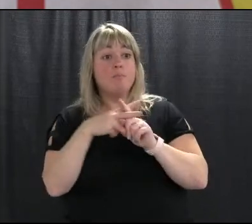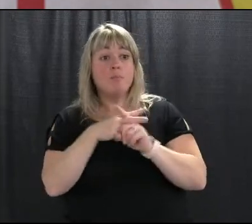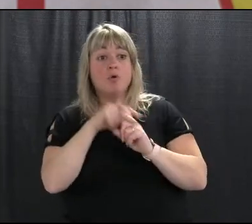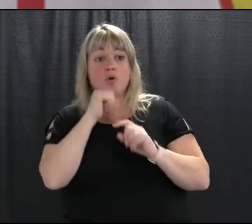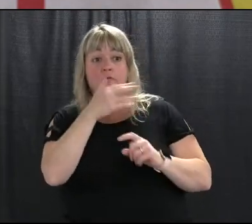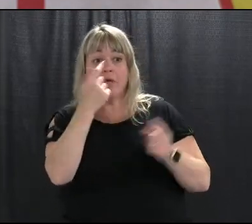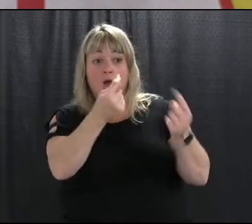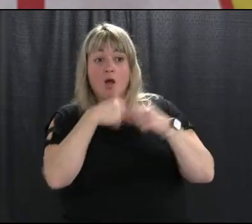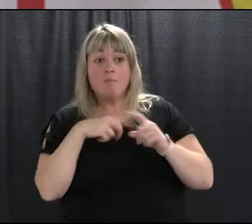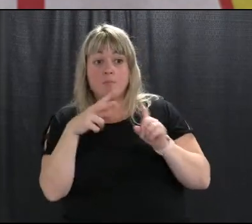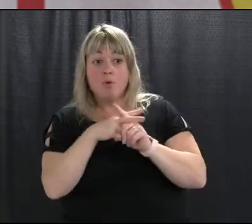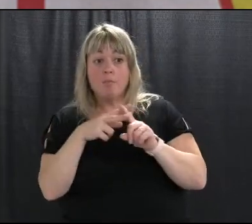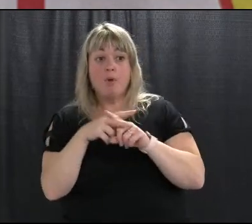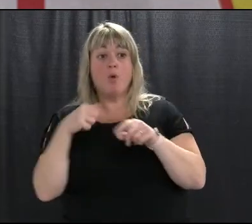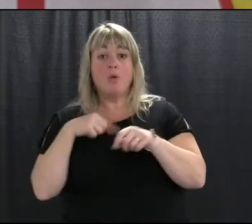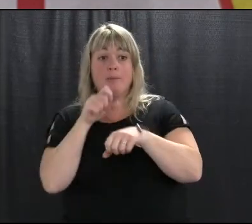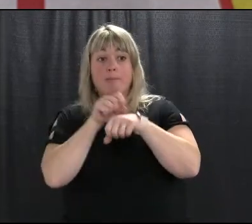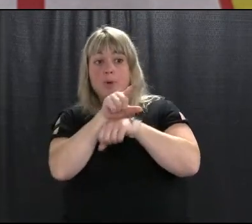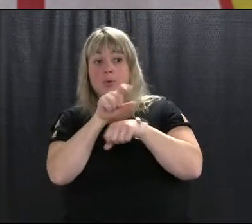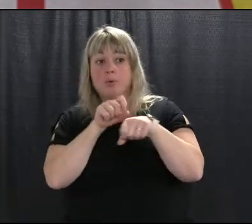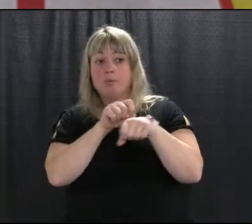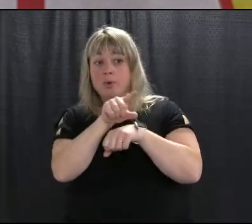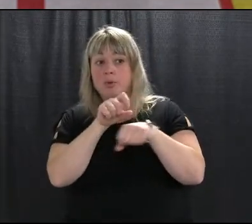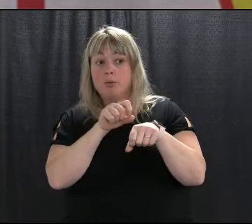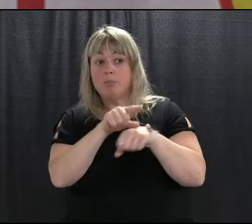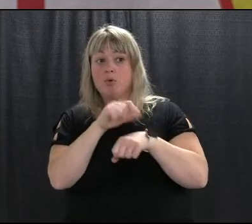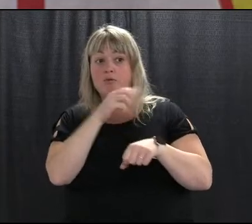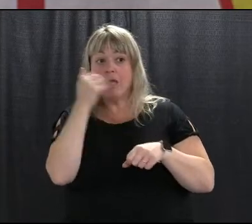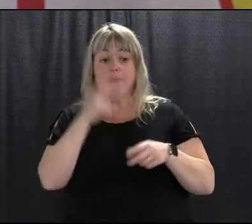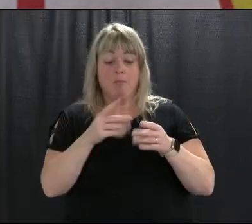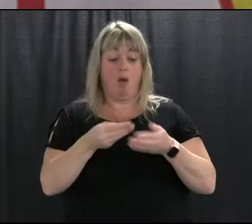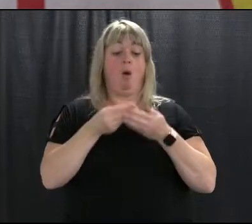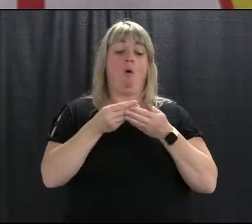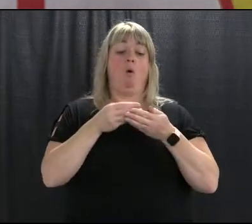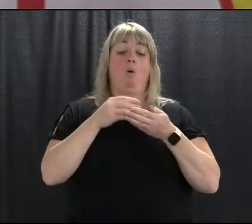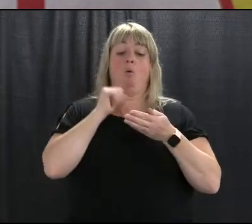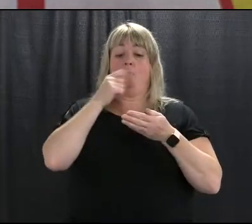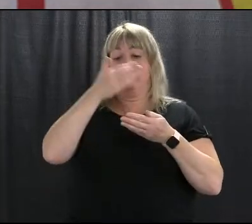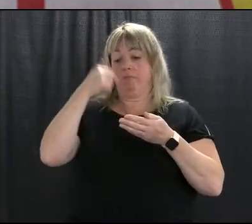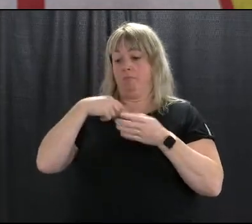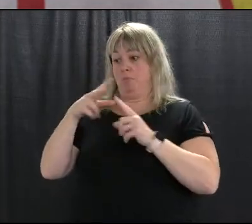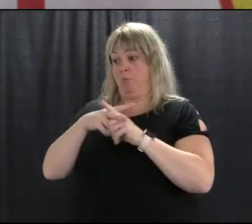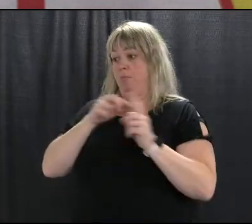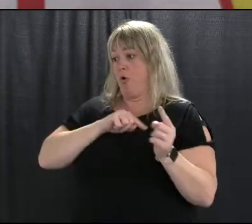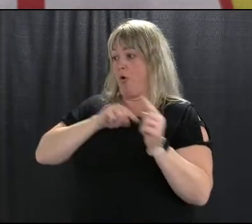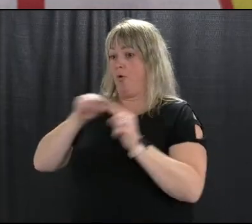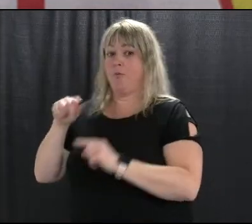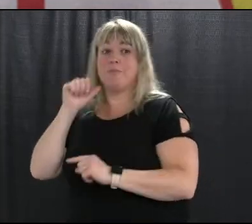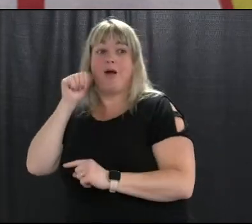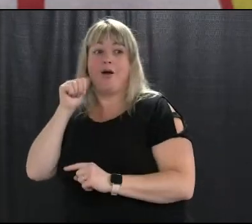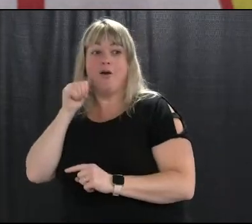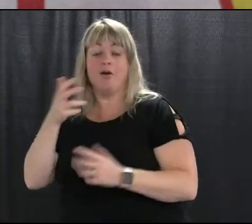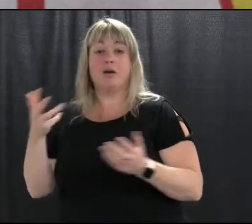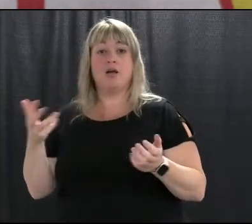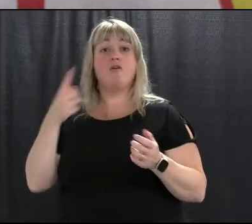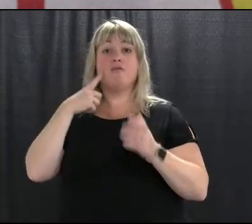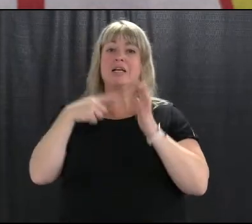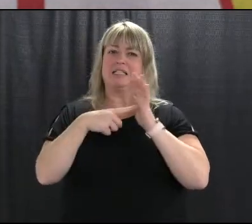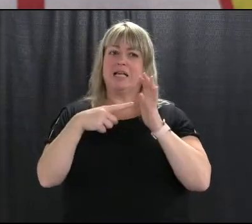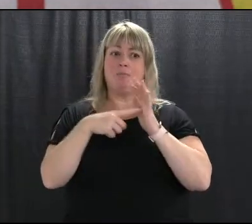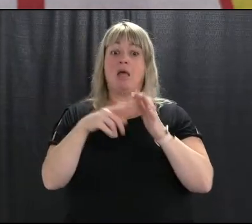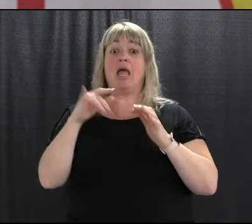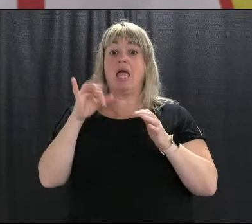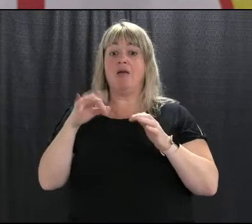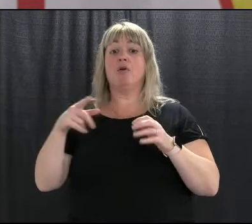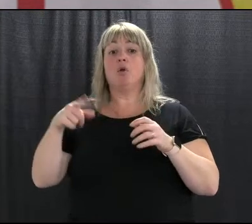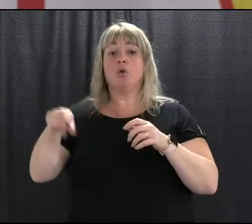miss an appointment. All of these things are pieces of the puzzle that I keep referring to, that when